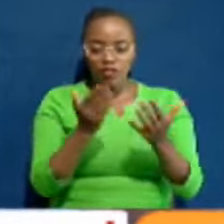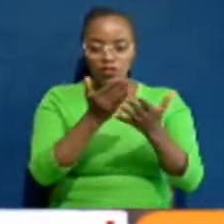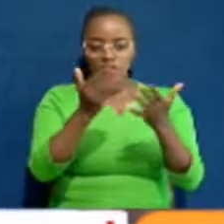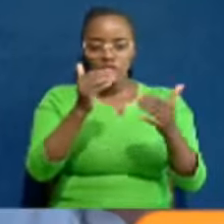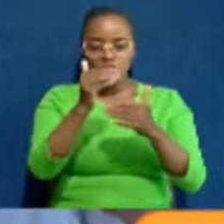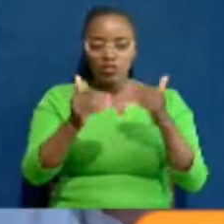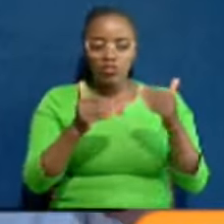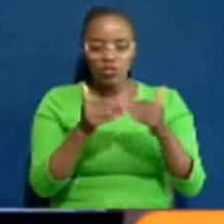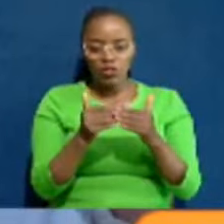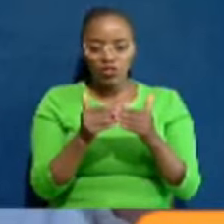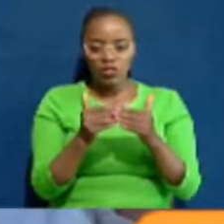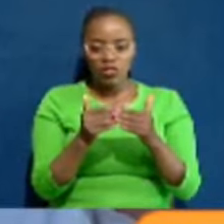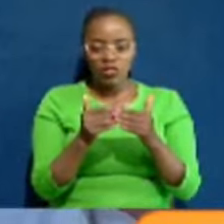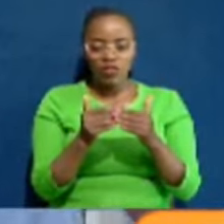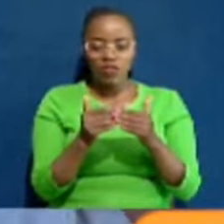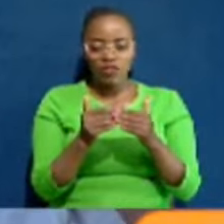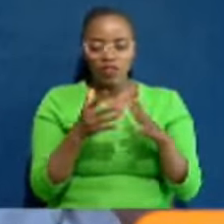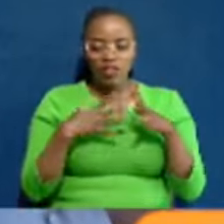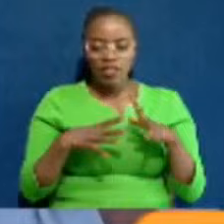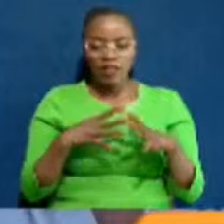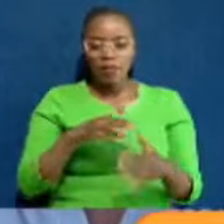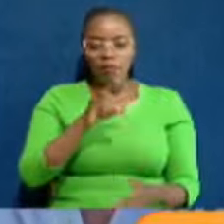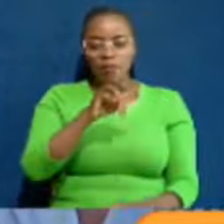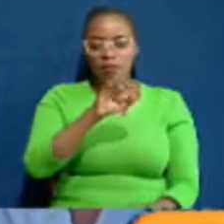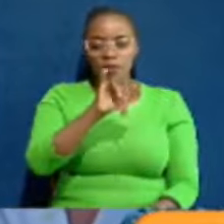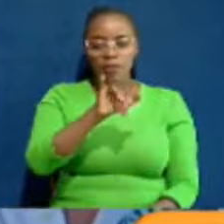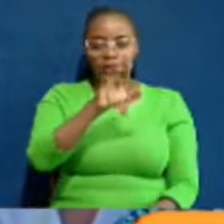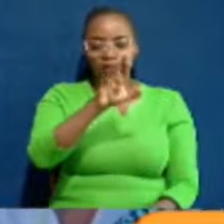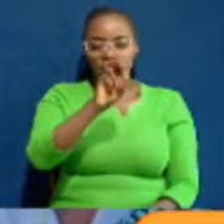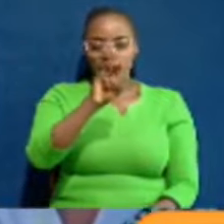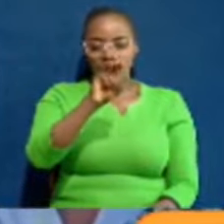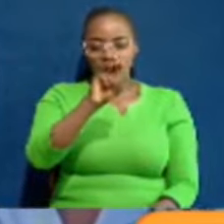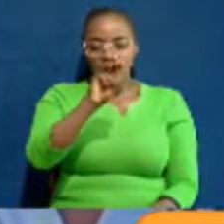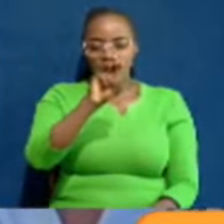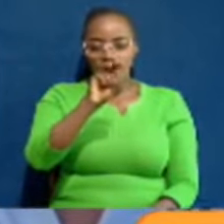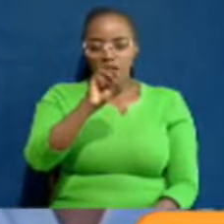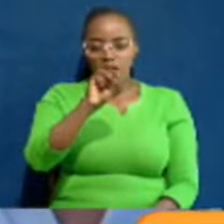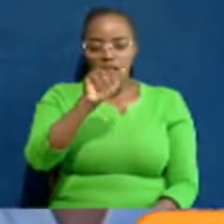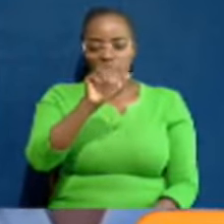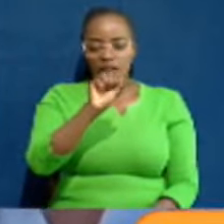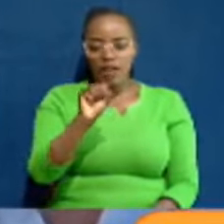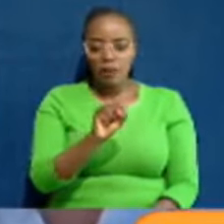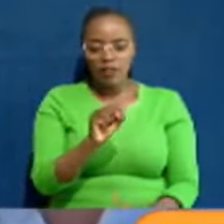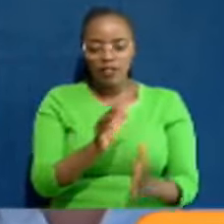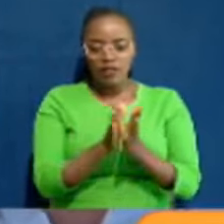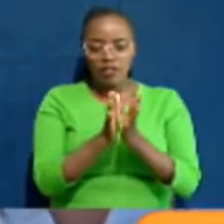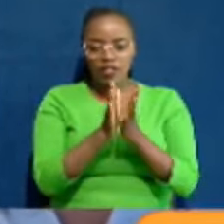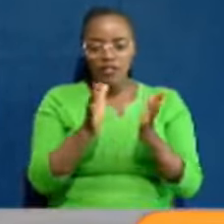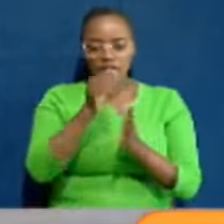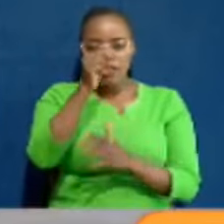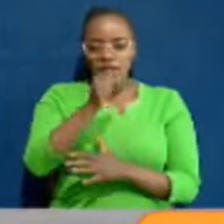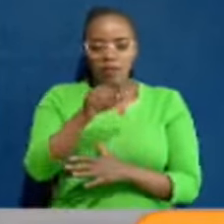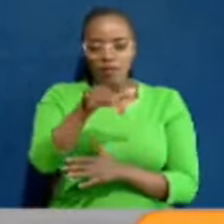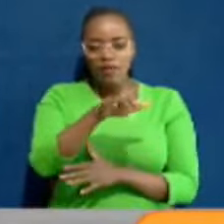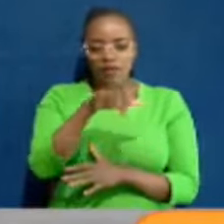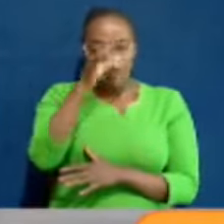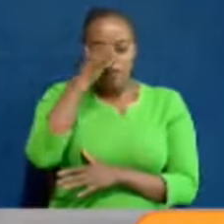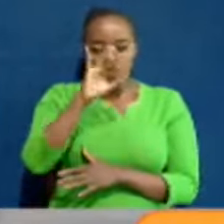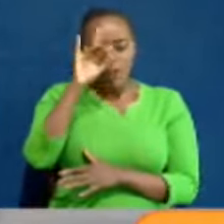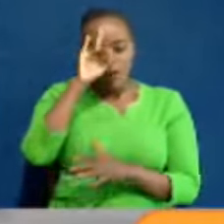all, the people of Miramas and the larger southern part of France. I